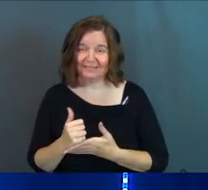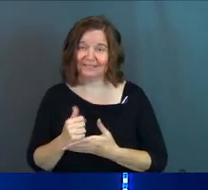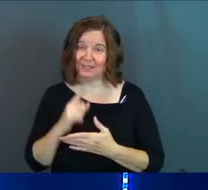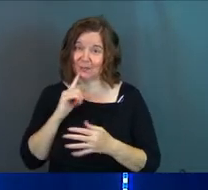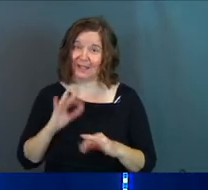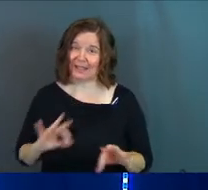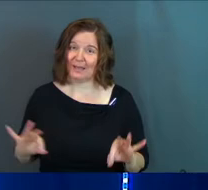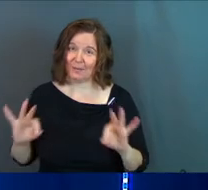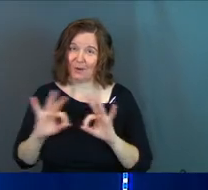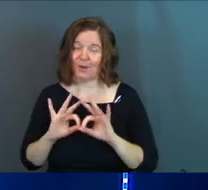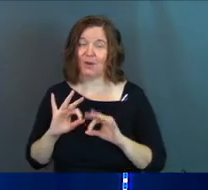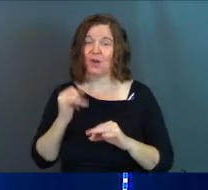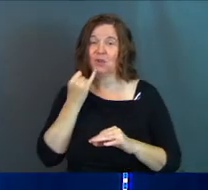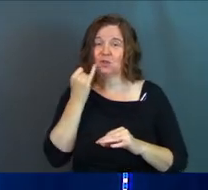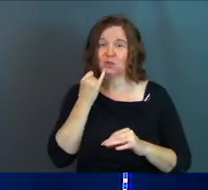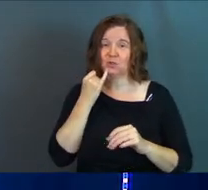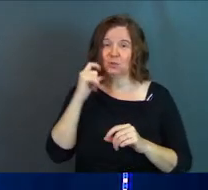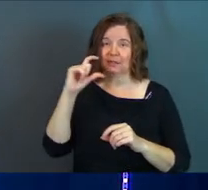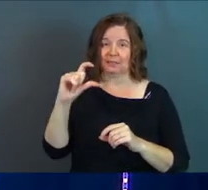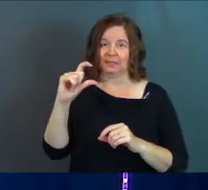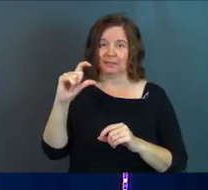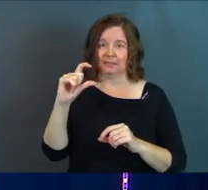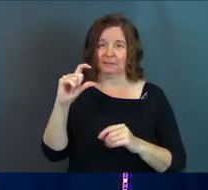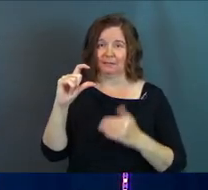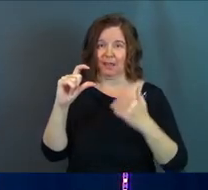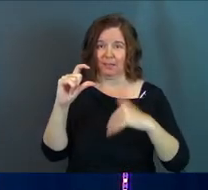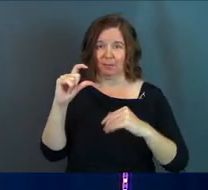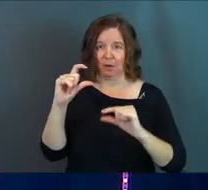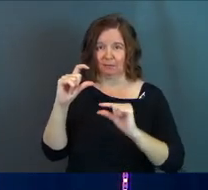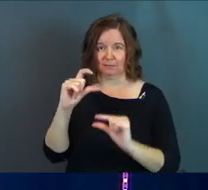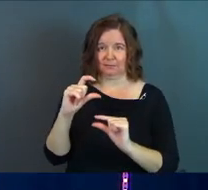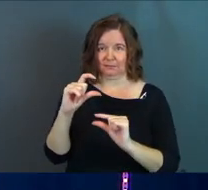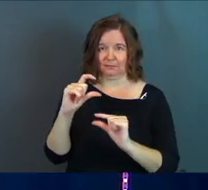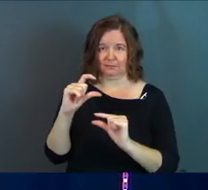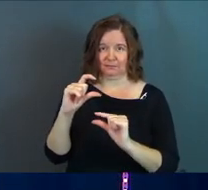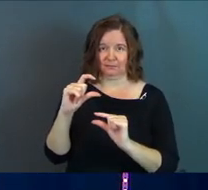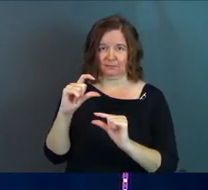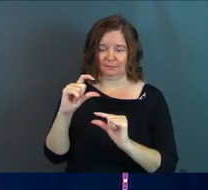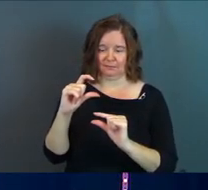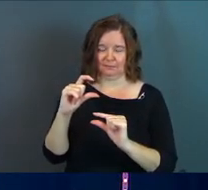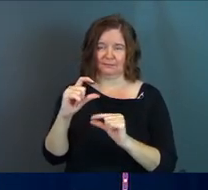super important. So the juice is on one side and the wafer is on the other.